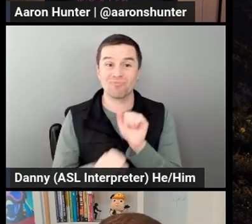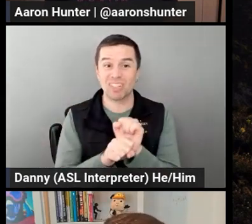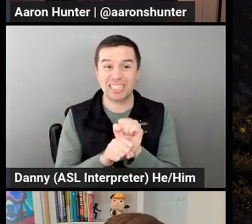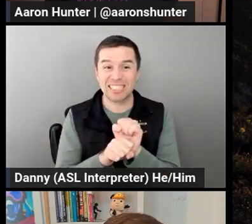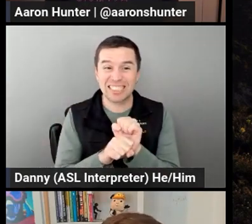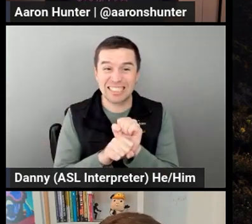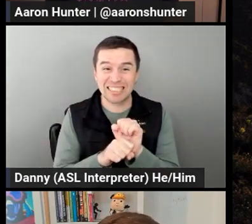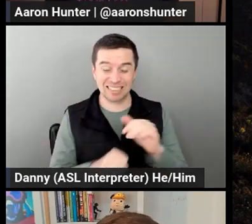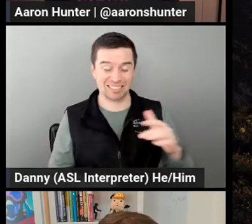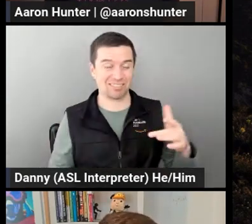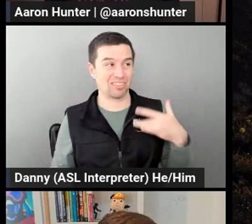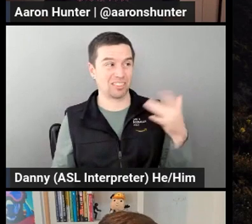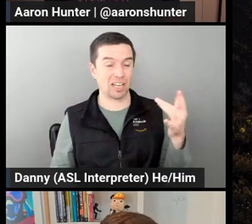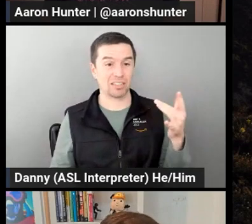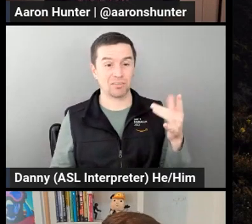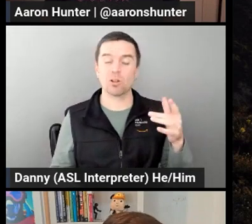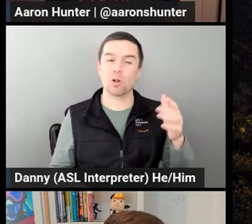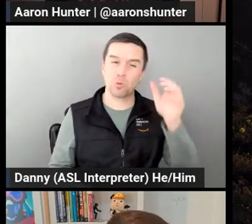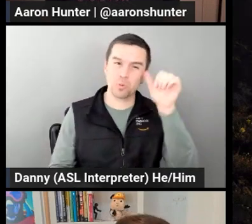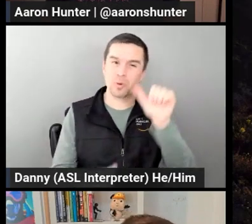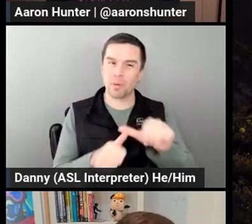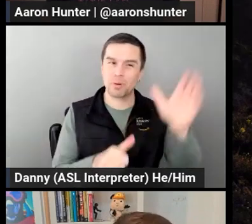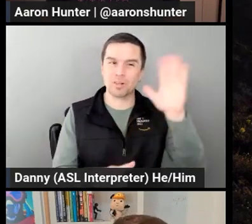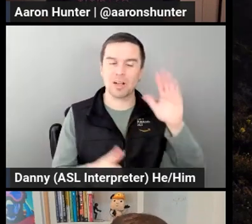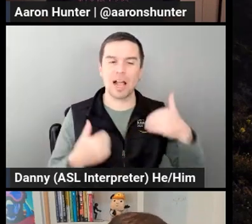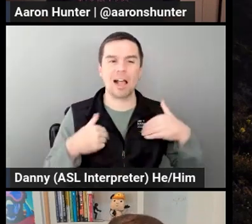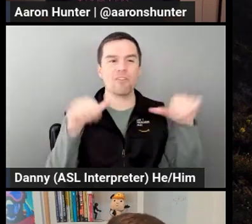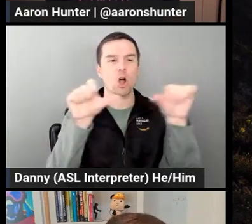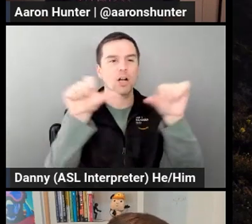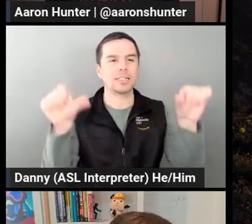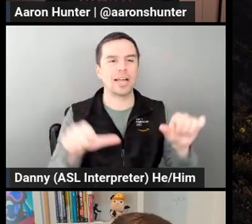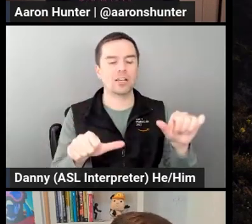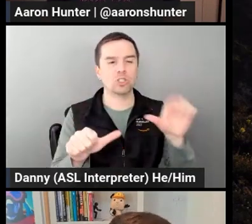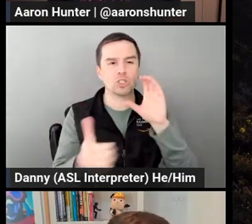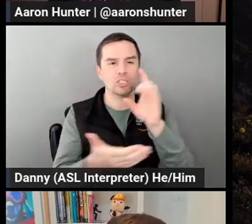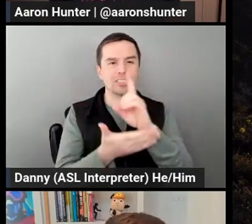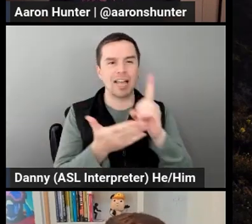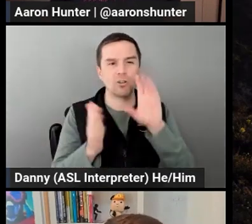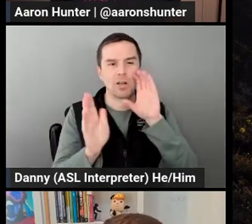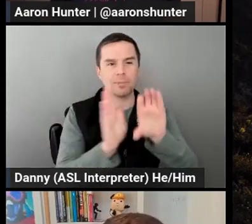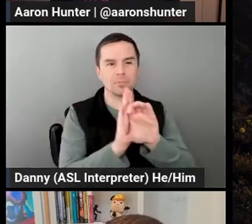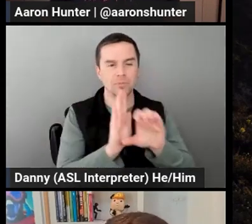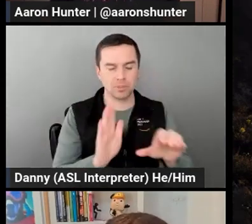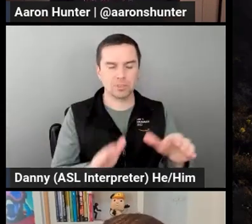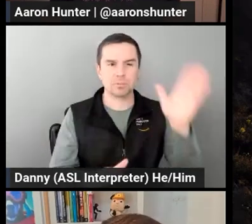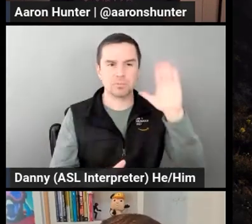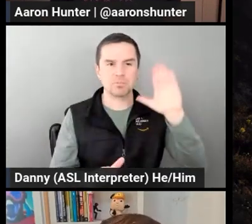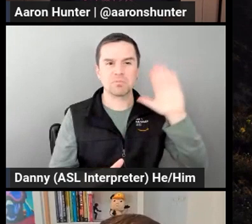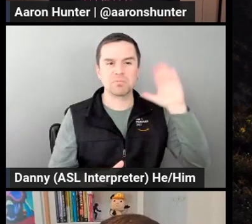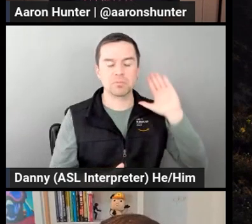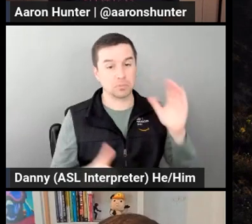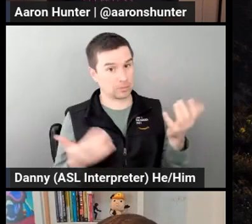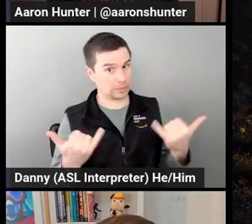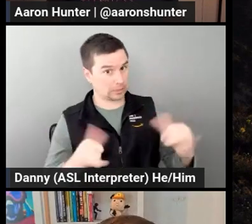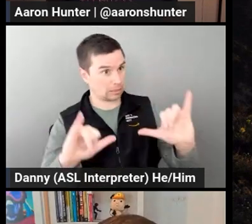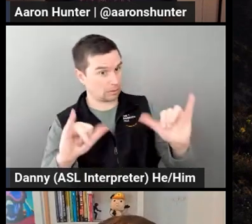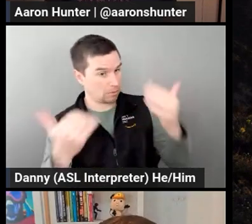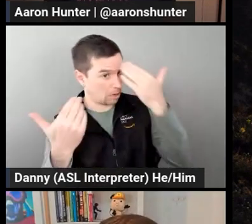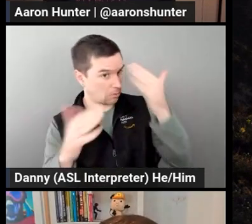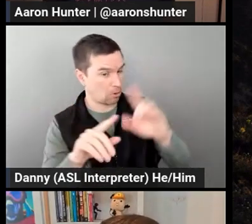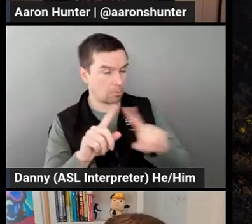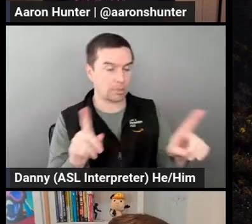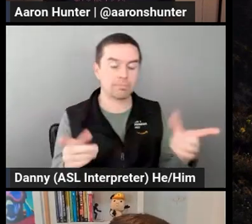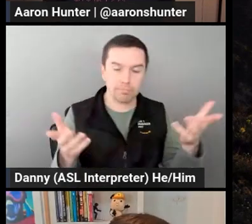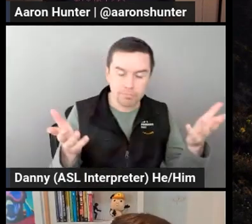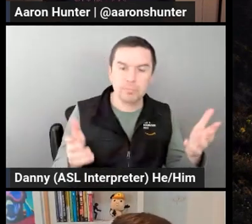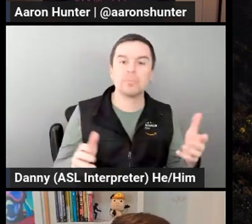remember back in the day, we had architecture diagrams. I don't know if anybody does that anymore, but back when I was a developer, we had architectural diagrams, right? But the fact that this is like a